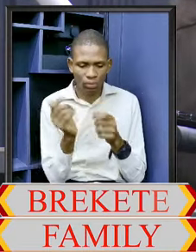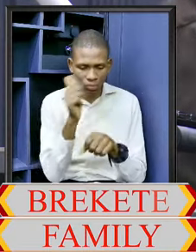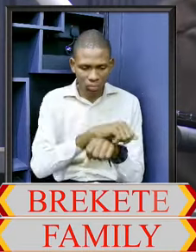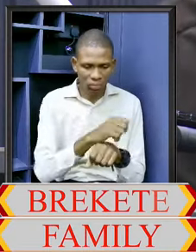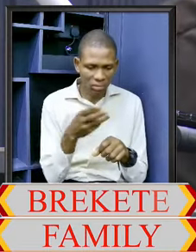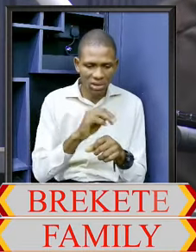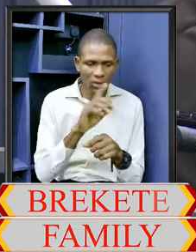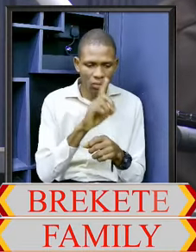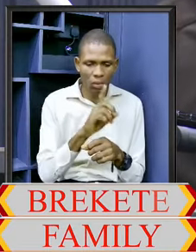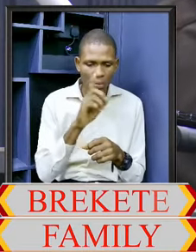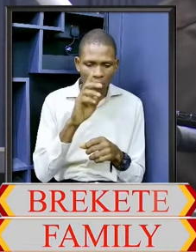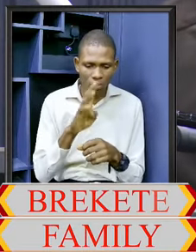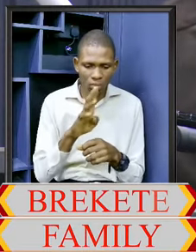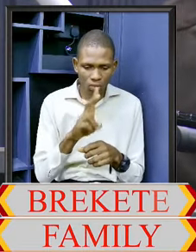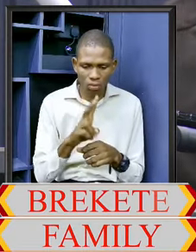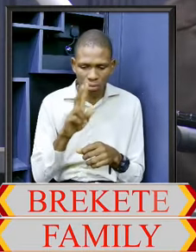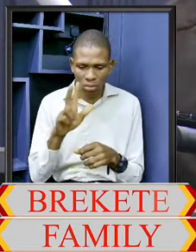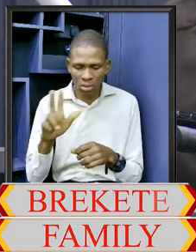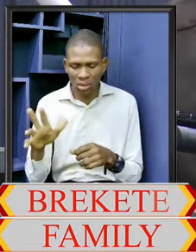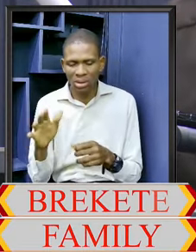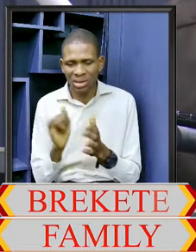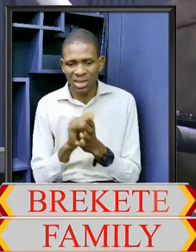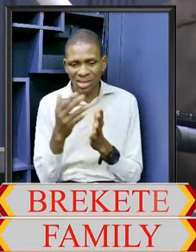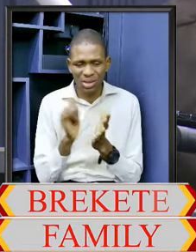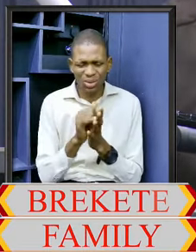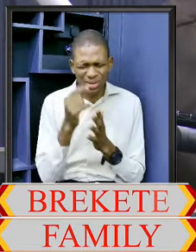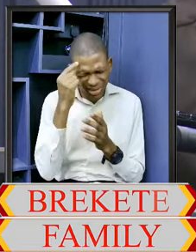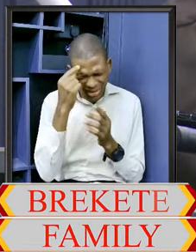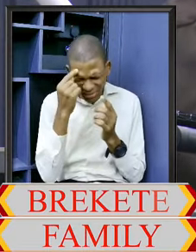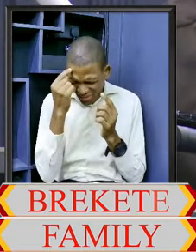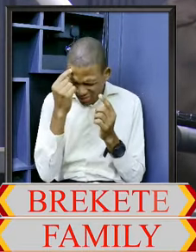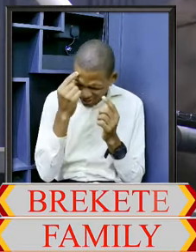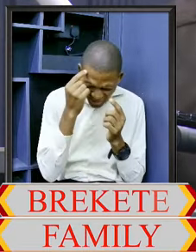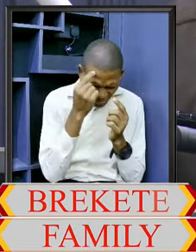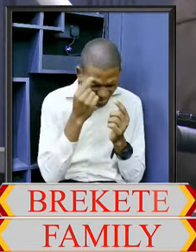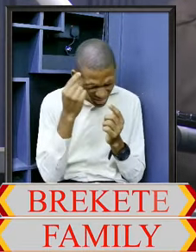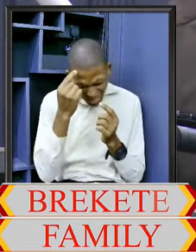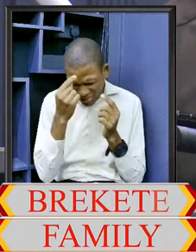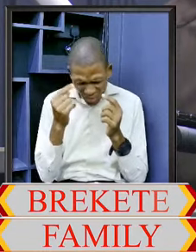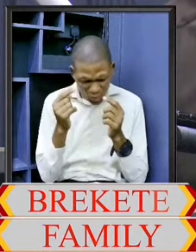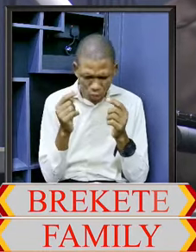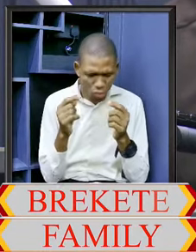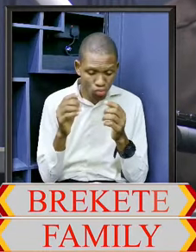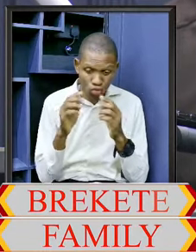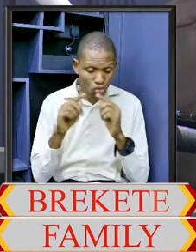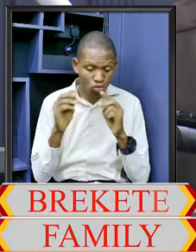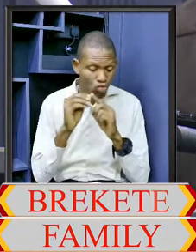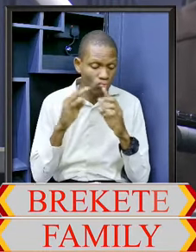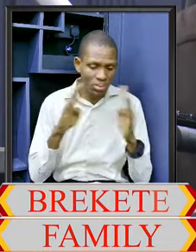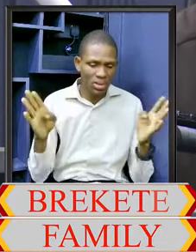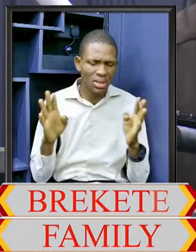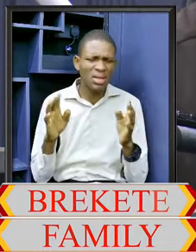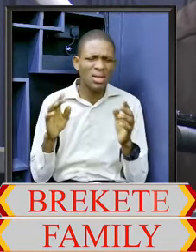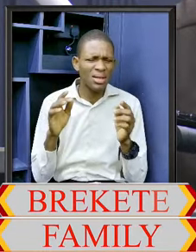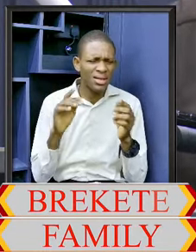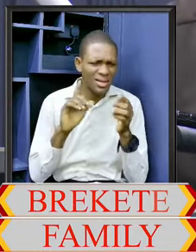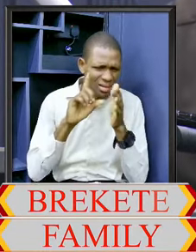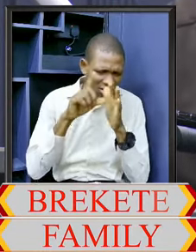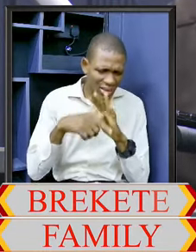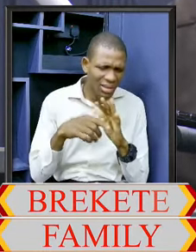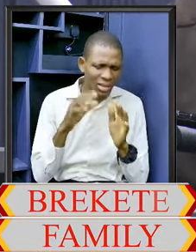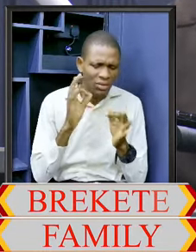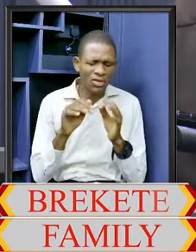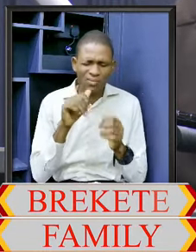say, that thing will look like, say, they're too big, where you no go fit to overcome before. Over small, short space of time. If you persist, and I